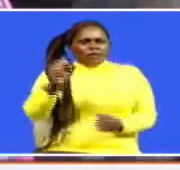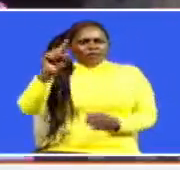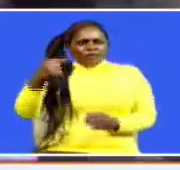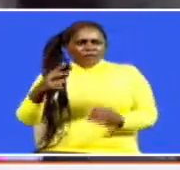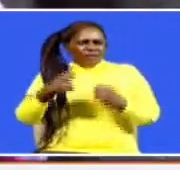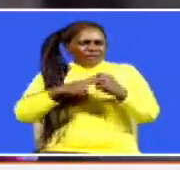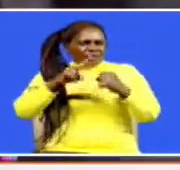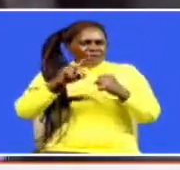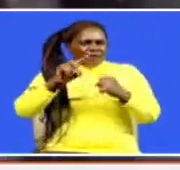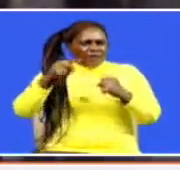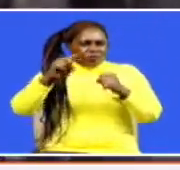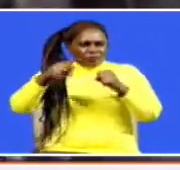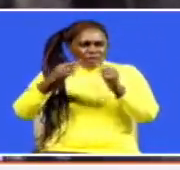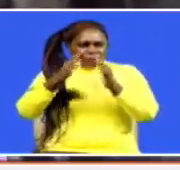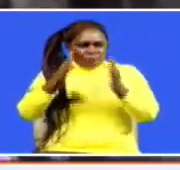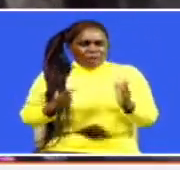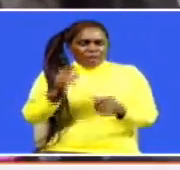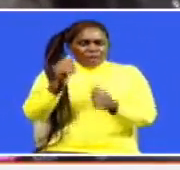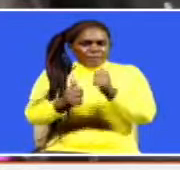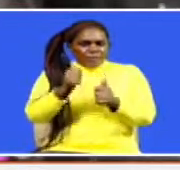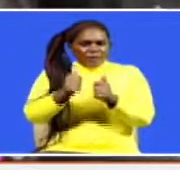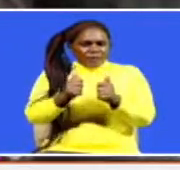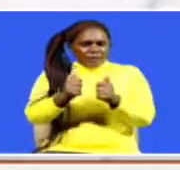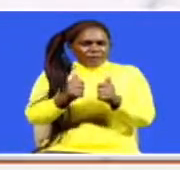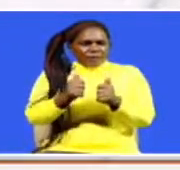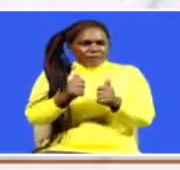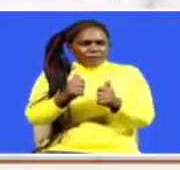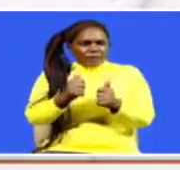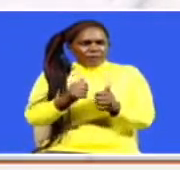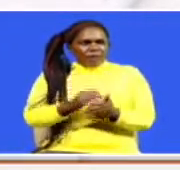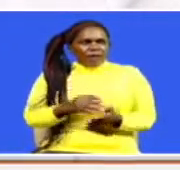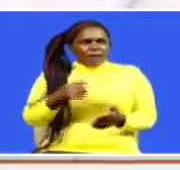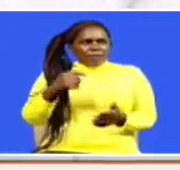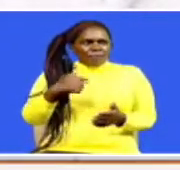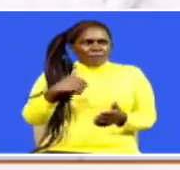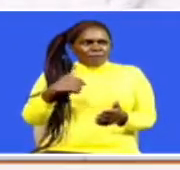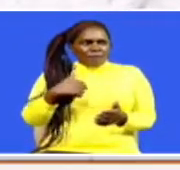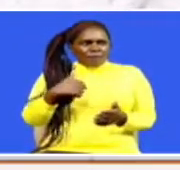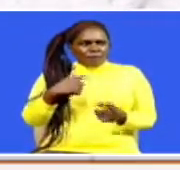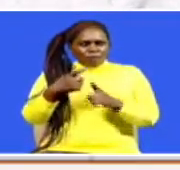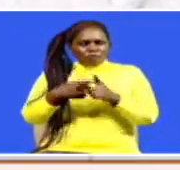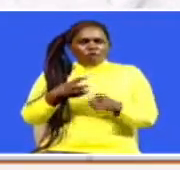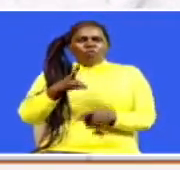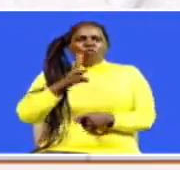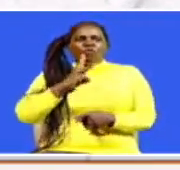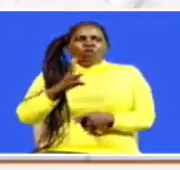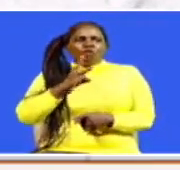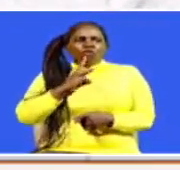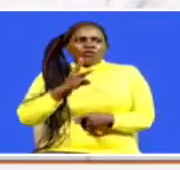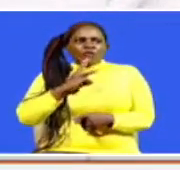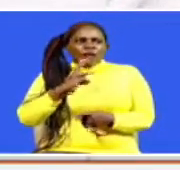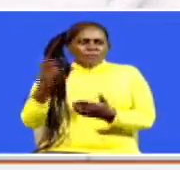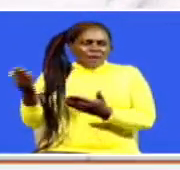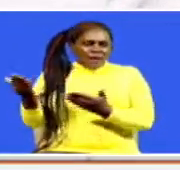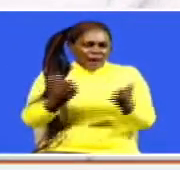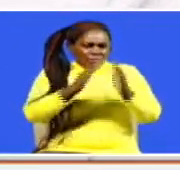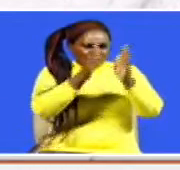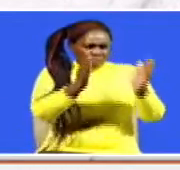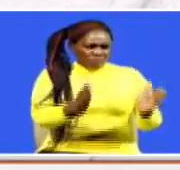to 7,000 shillings depending on the type of wood used. Nitoa mahali kama kwa nyumba mahali sinasubua watu huwa naweka kwa